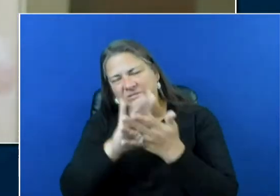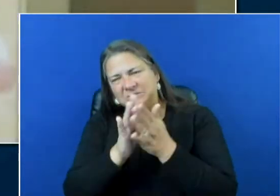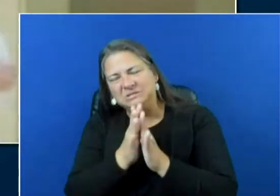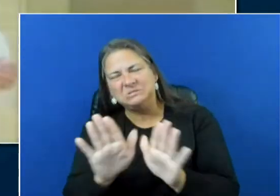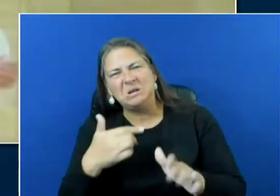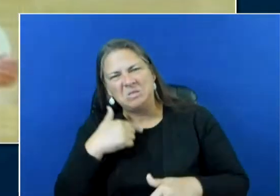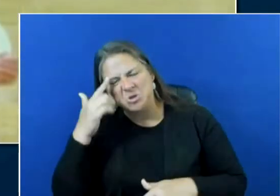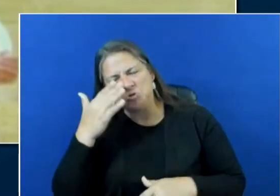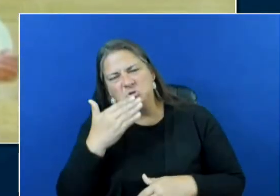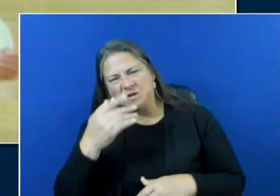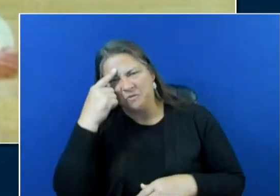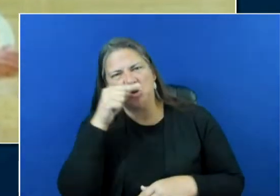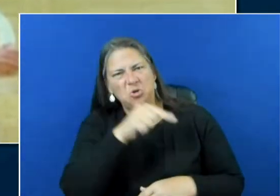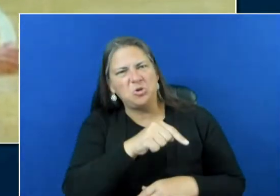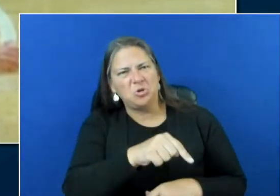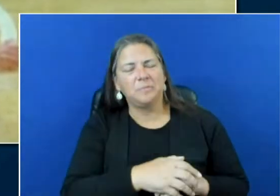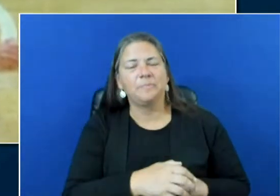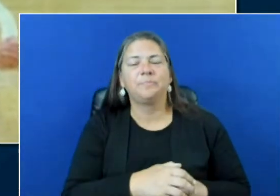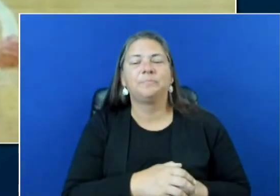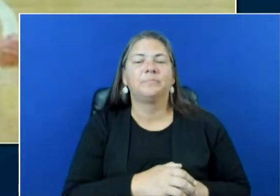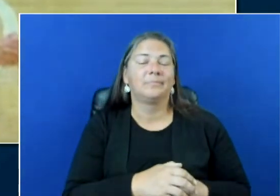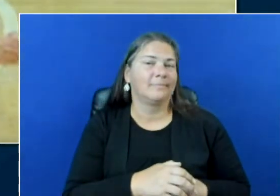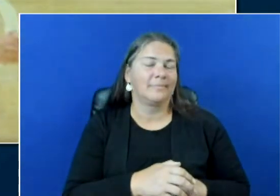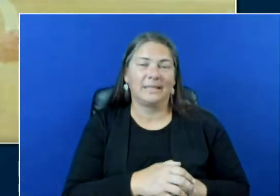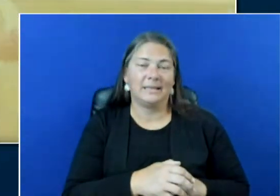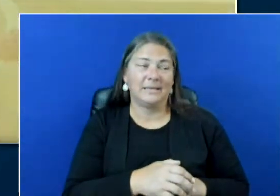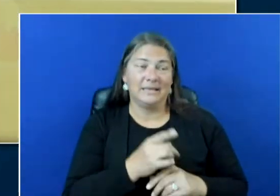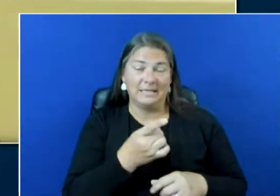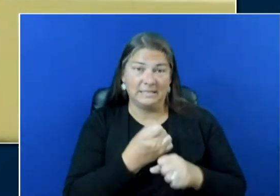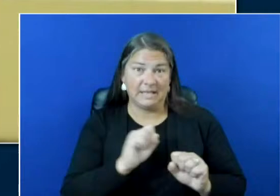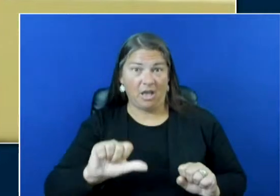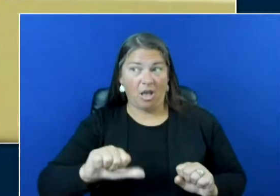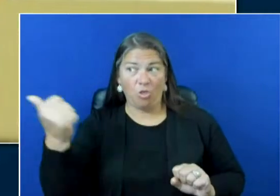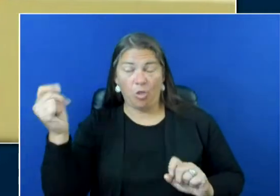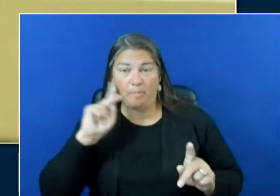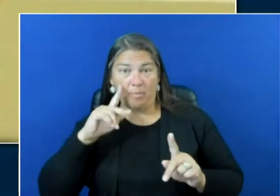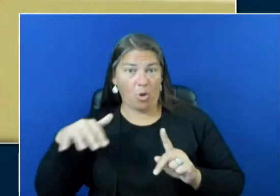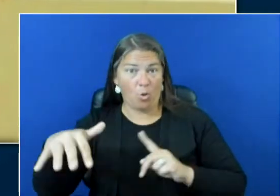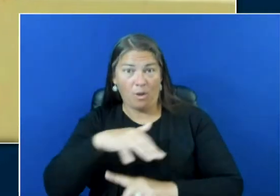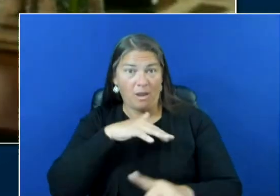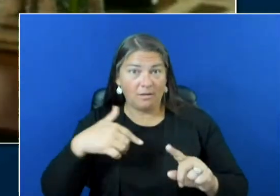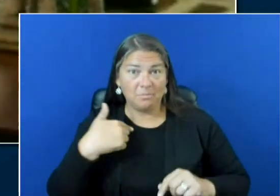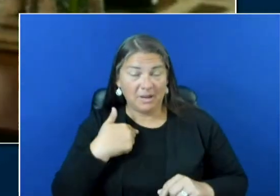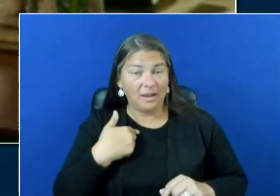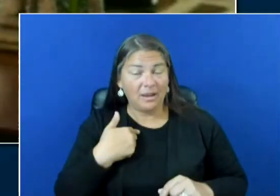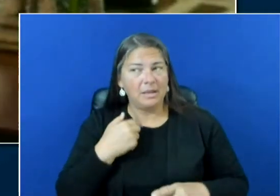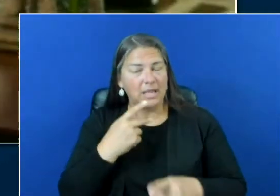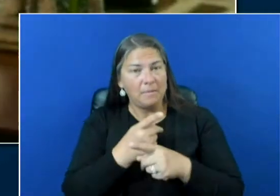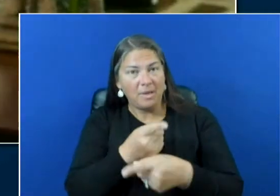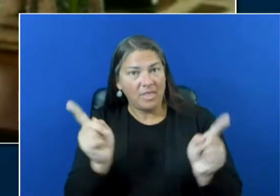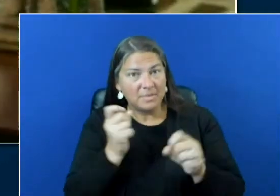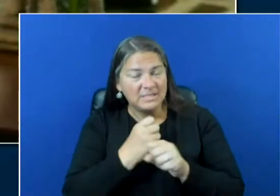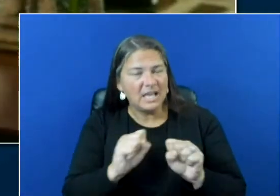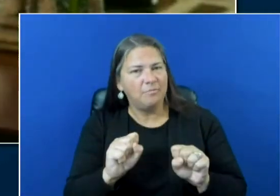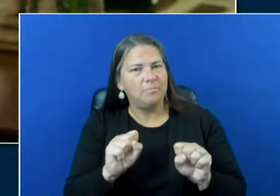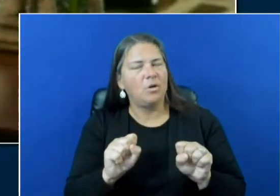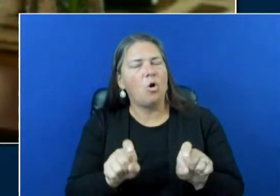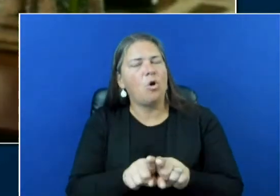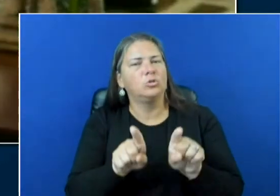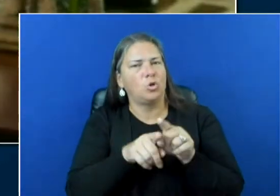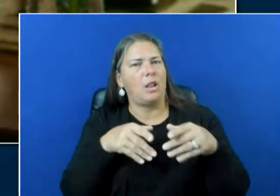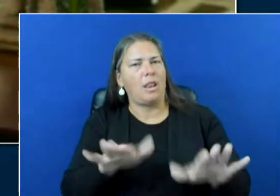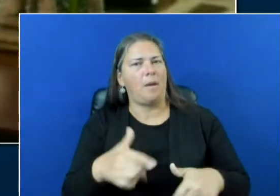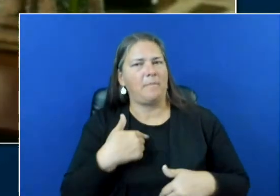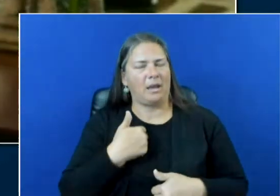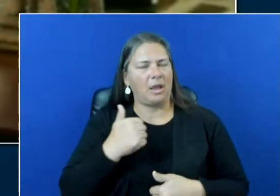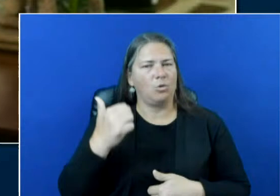have it. It's not only saving other people around me and keeping everyone safe, but it's allowing me to go to college and